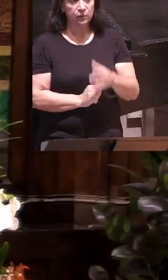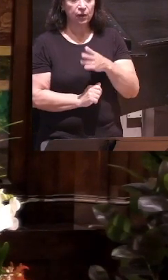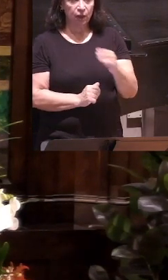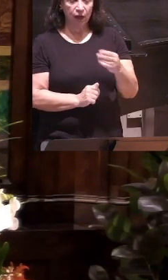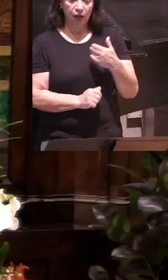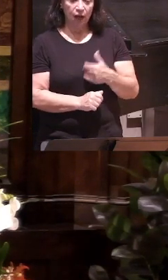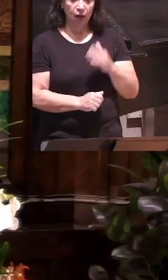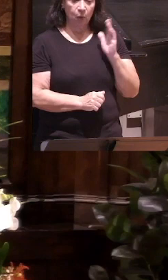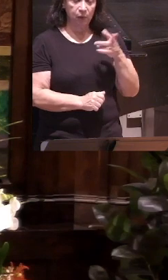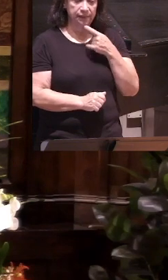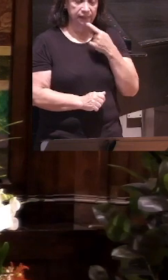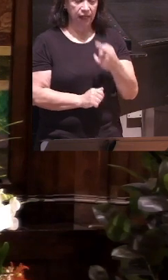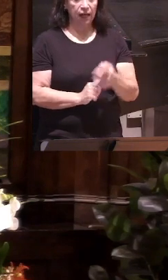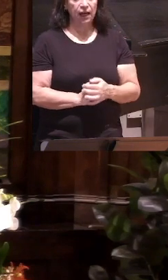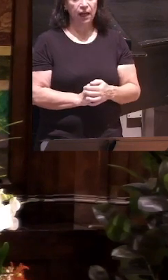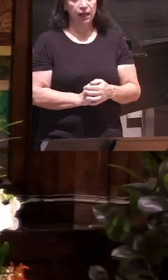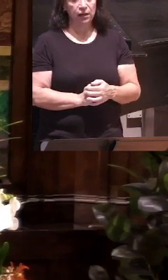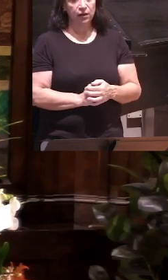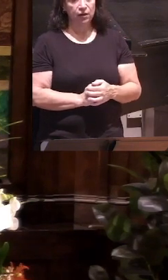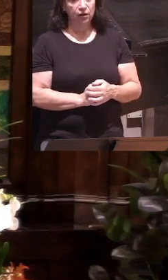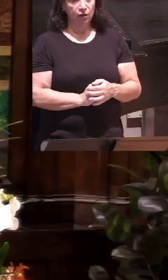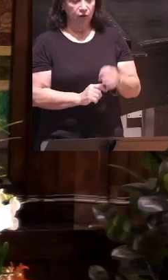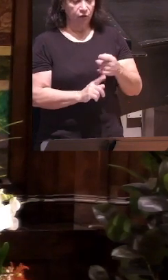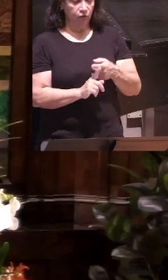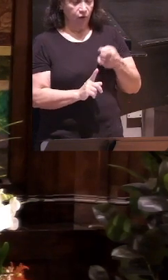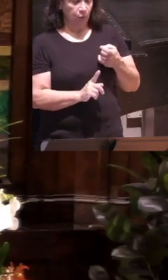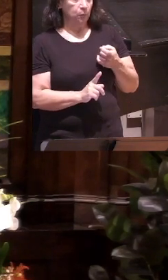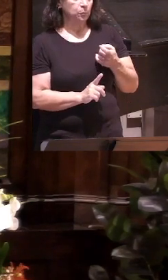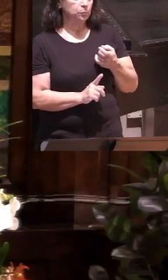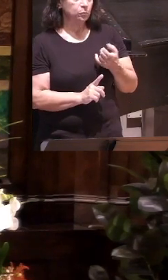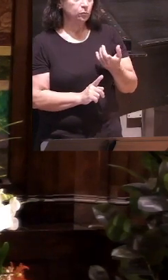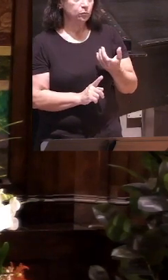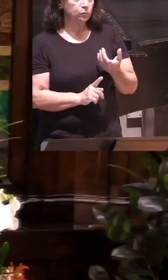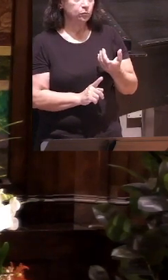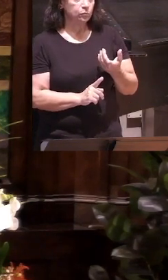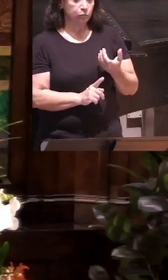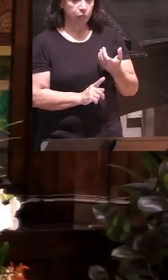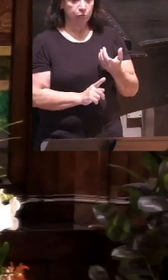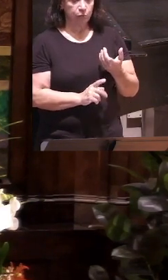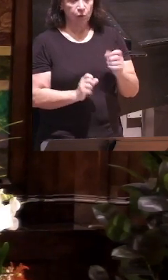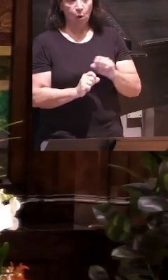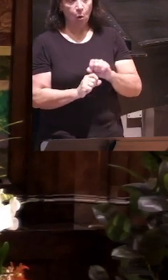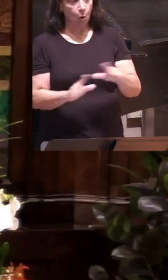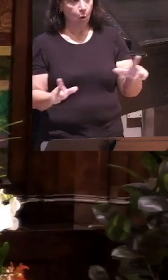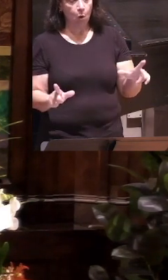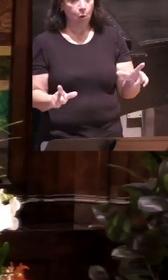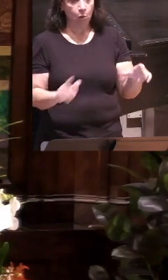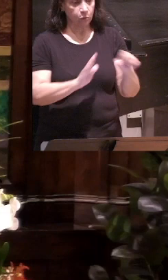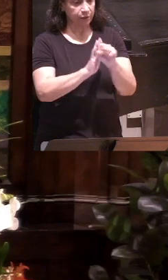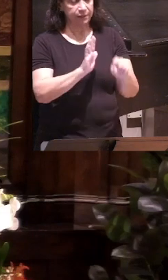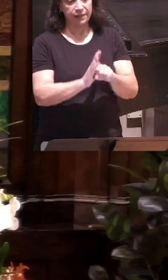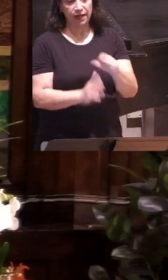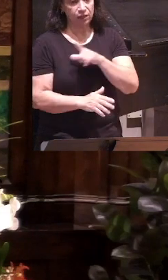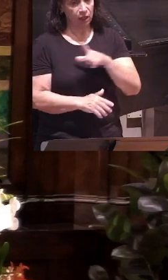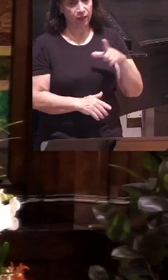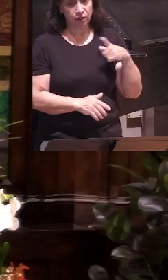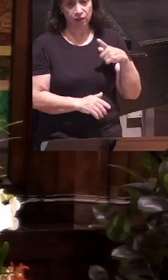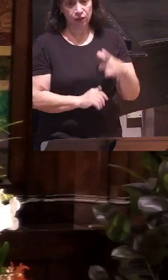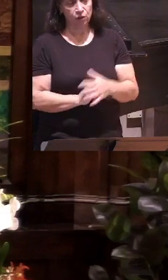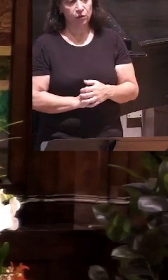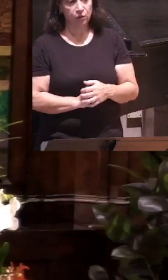I will say on behalf of pretty much the entire state